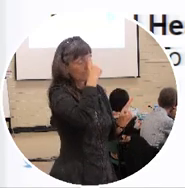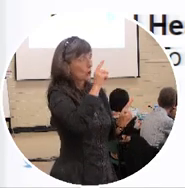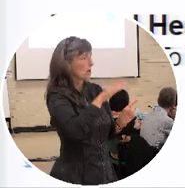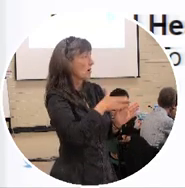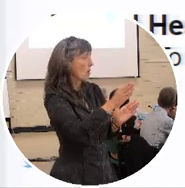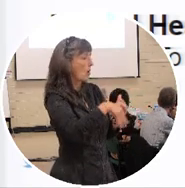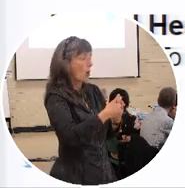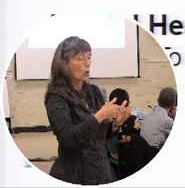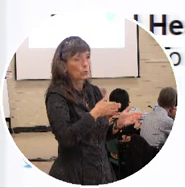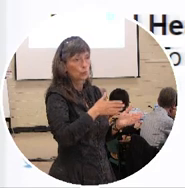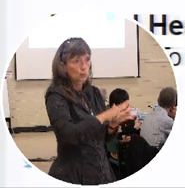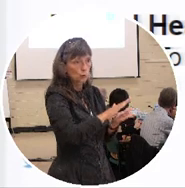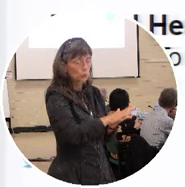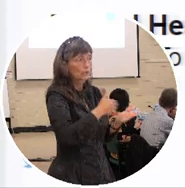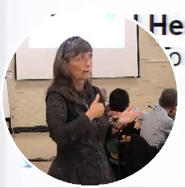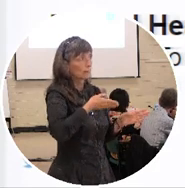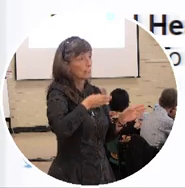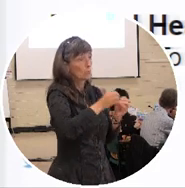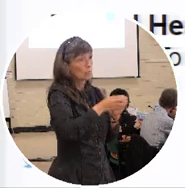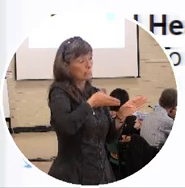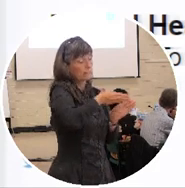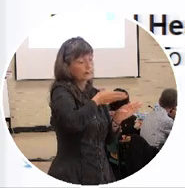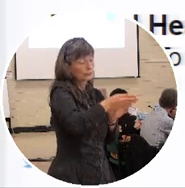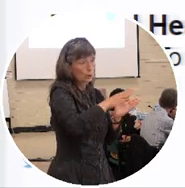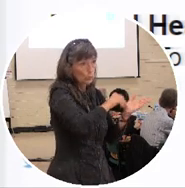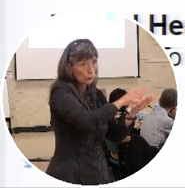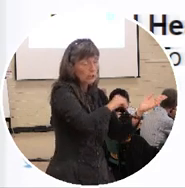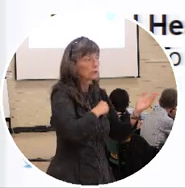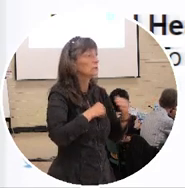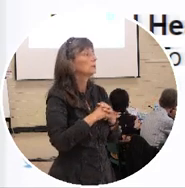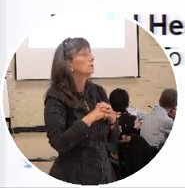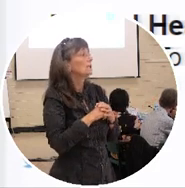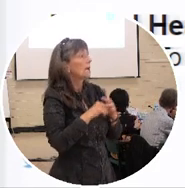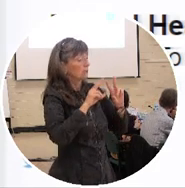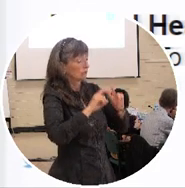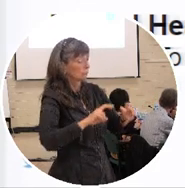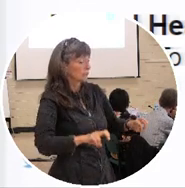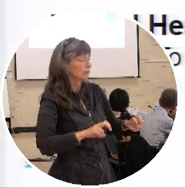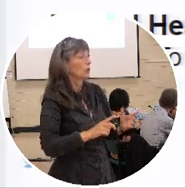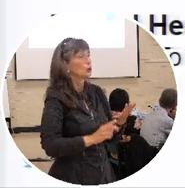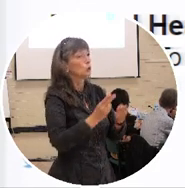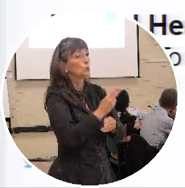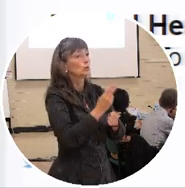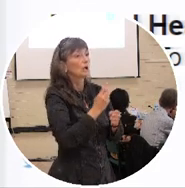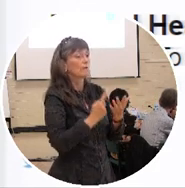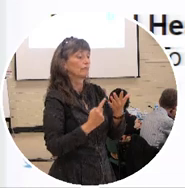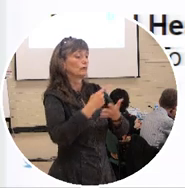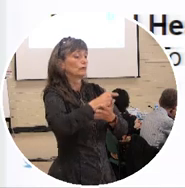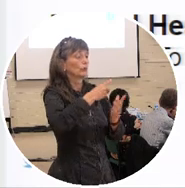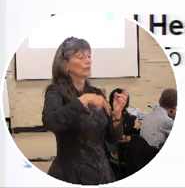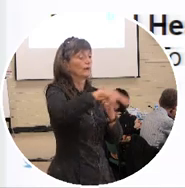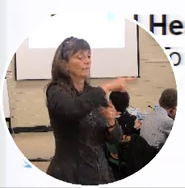have professional learning, data analysis, and use of Review 360 to track and analyze student behaviors to provide